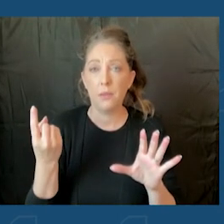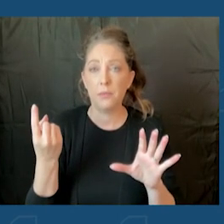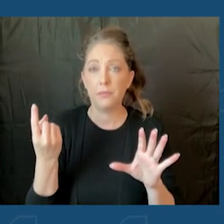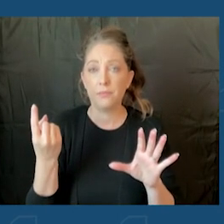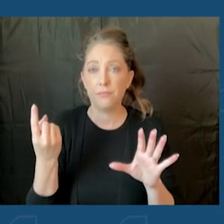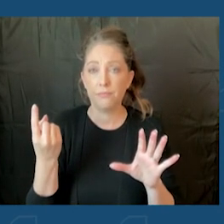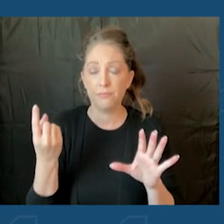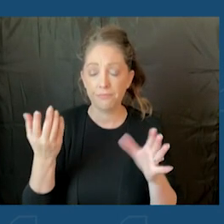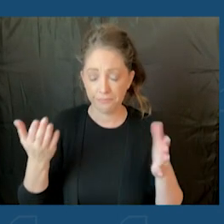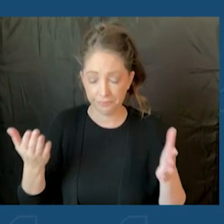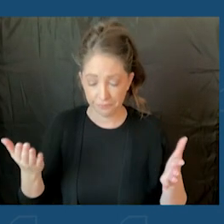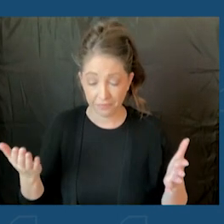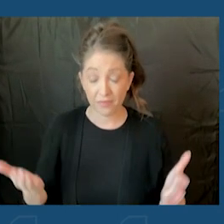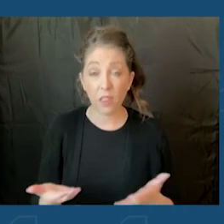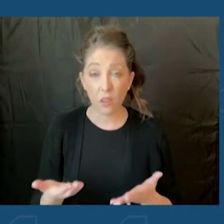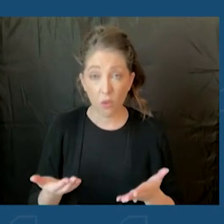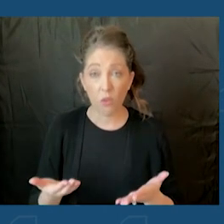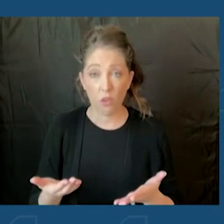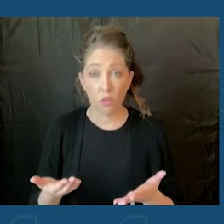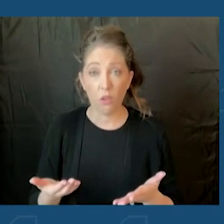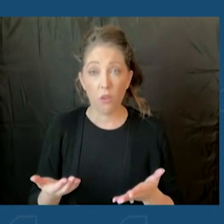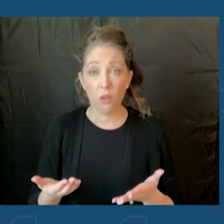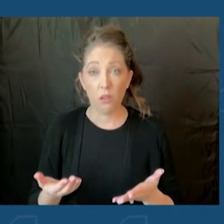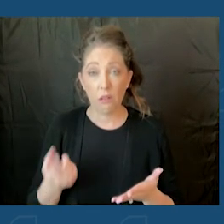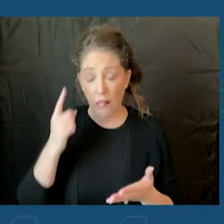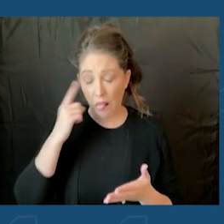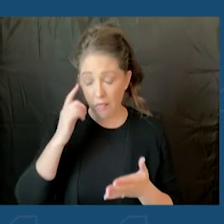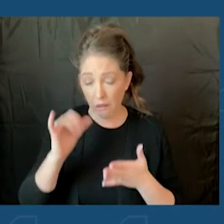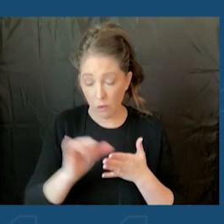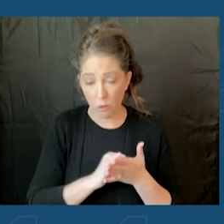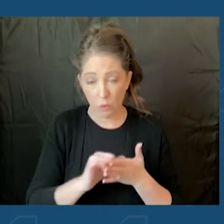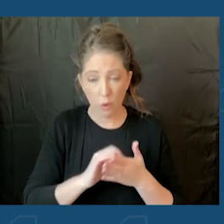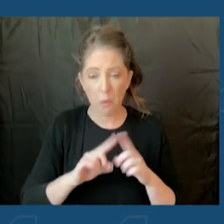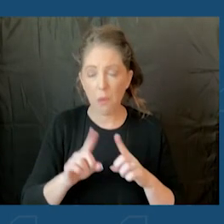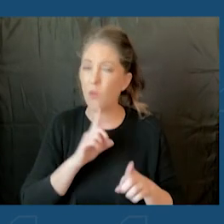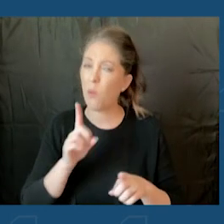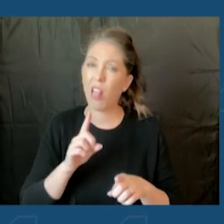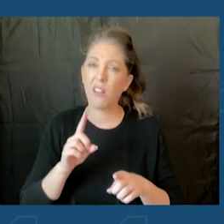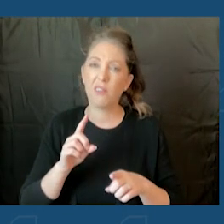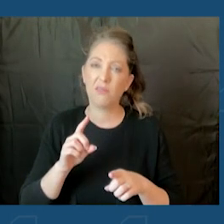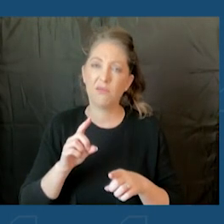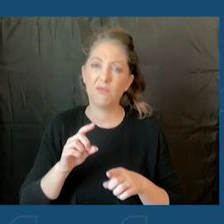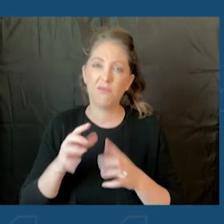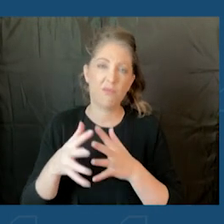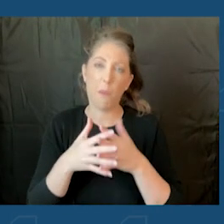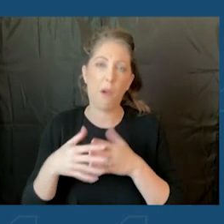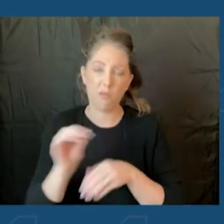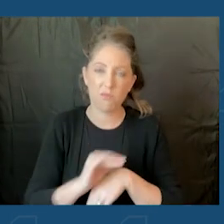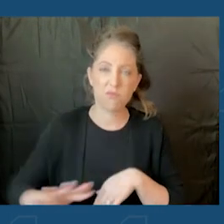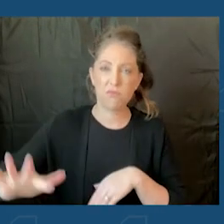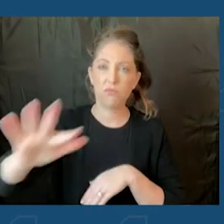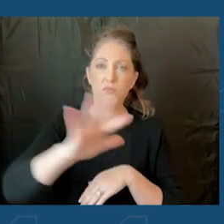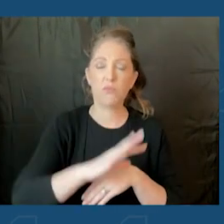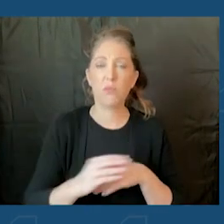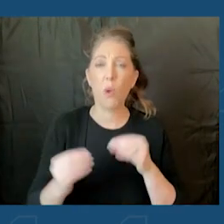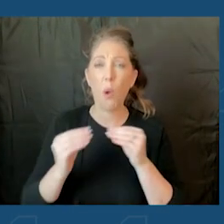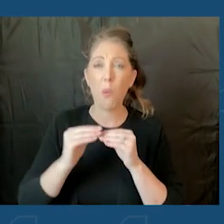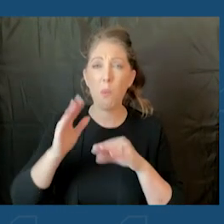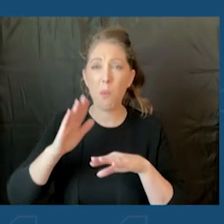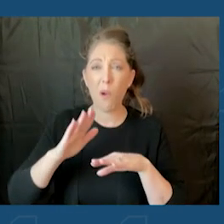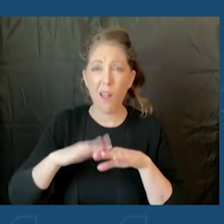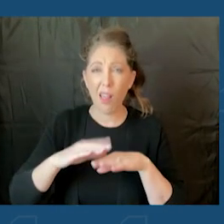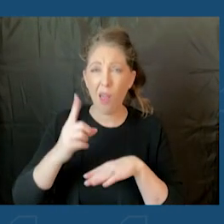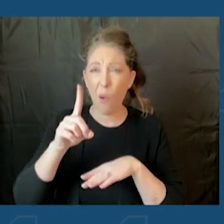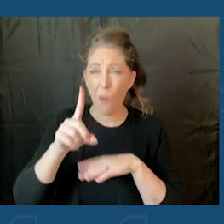here, I think in New York, but really all across the country, as the governor mentioned, this more than 100-year-old law